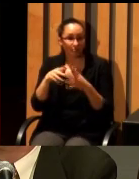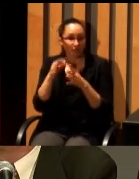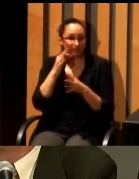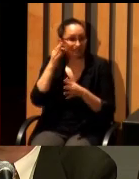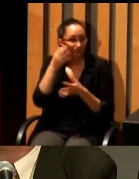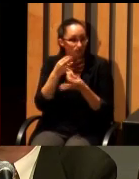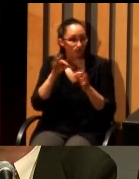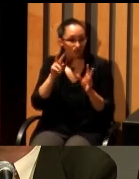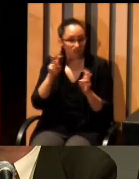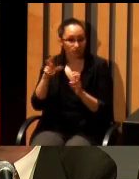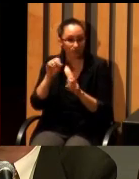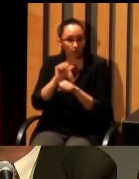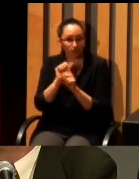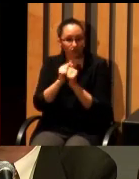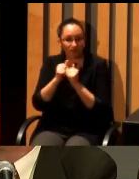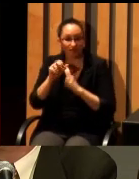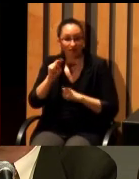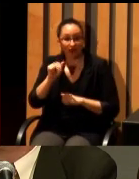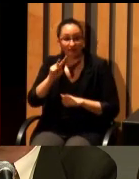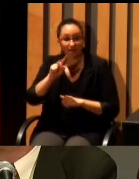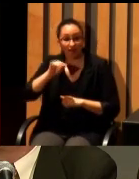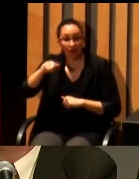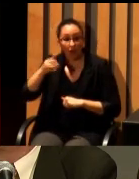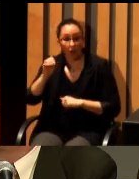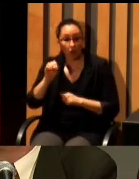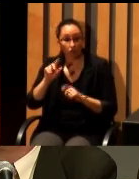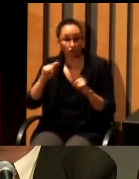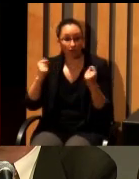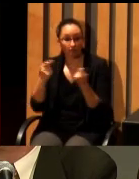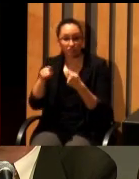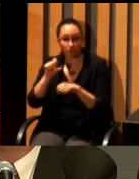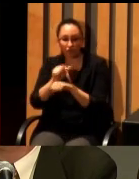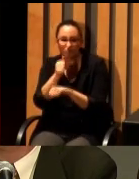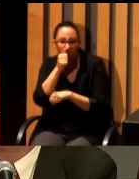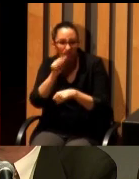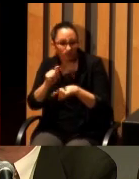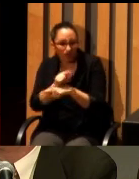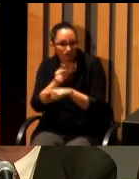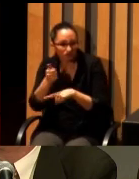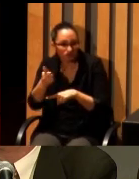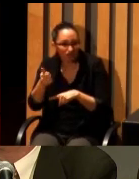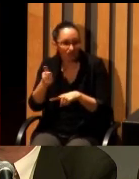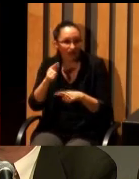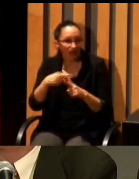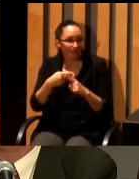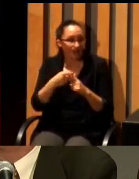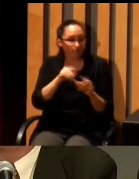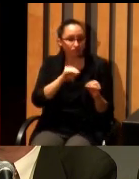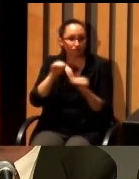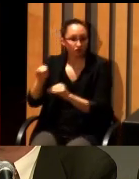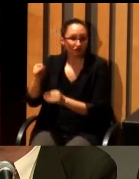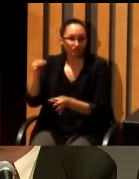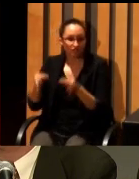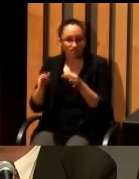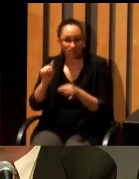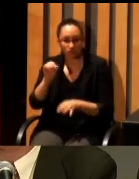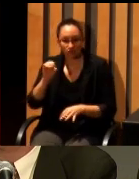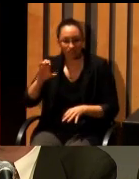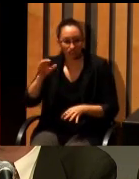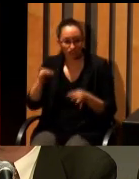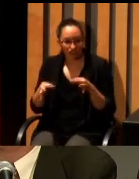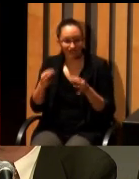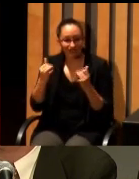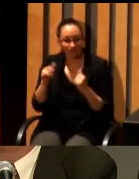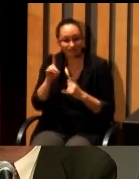with the Navajo tribe in private practice for a few years in 1994, then moved to the bench as an associate judge, and now, of course,